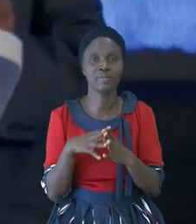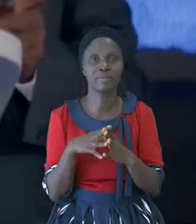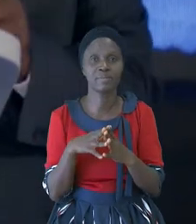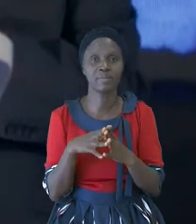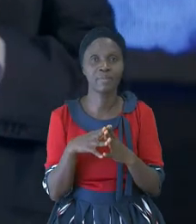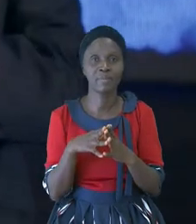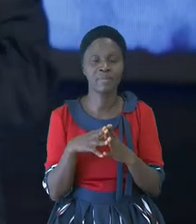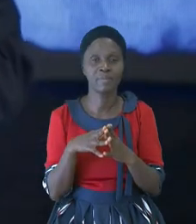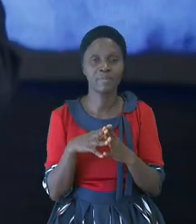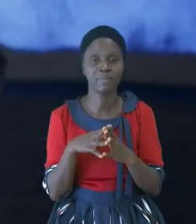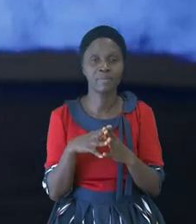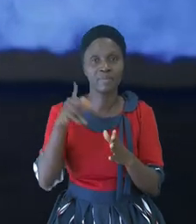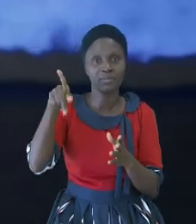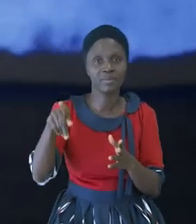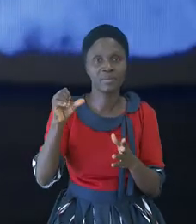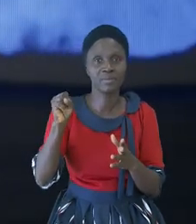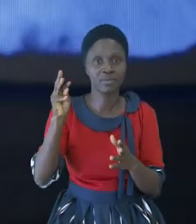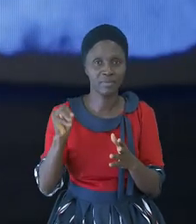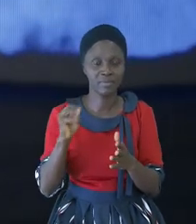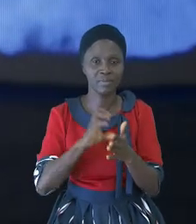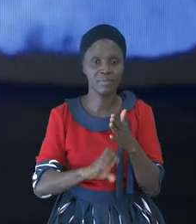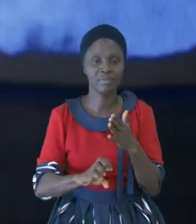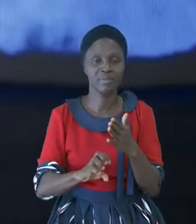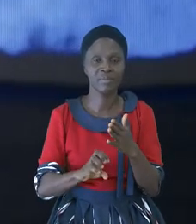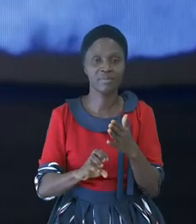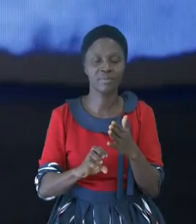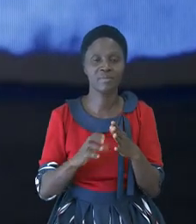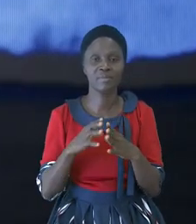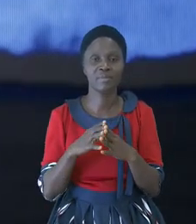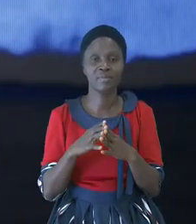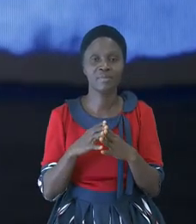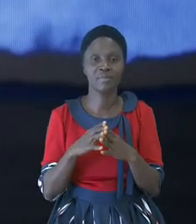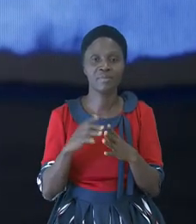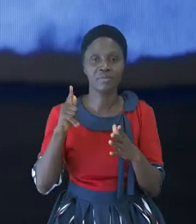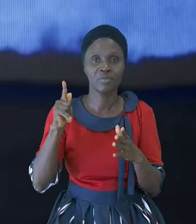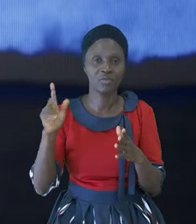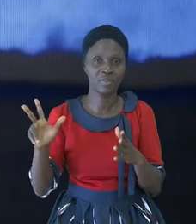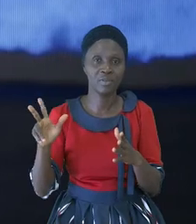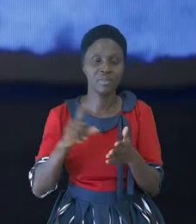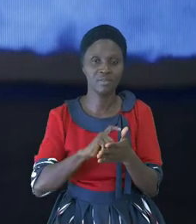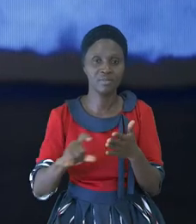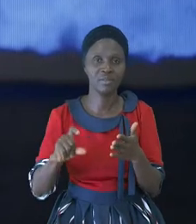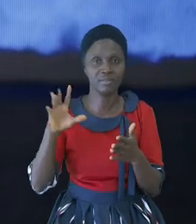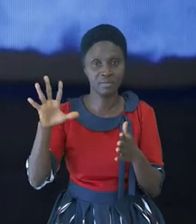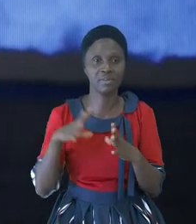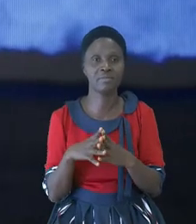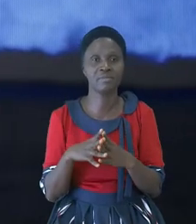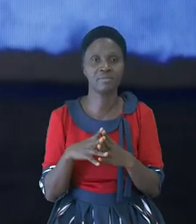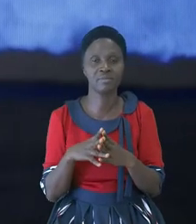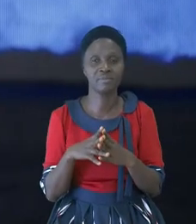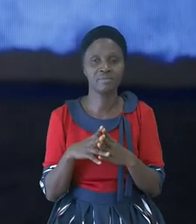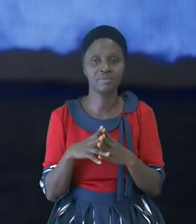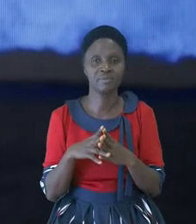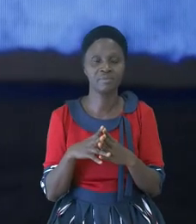23 verses 5 and 6. Our progress into the paradise of